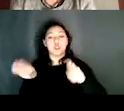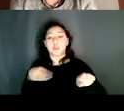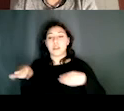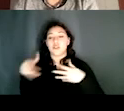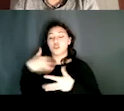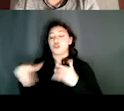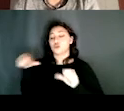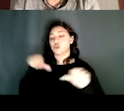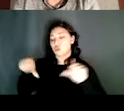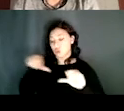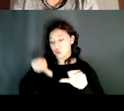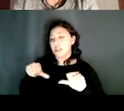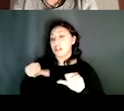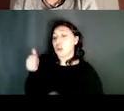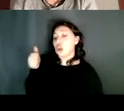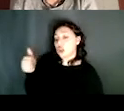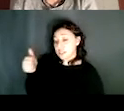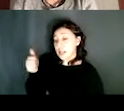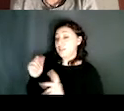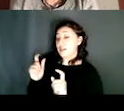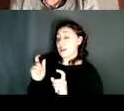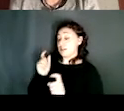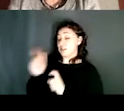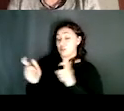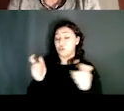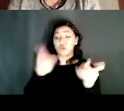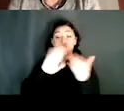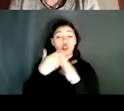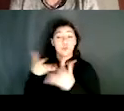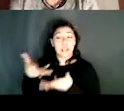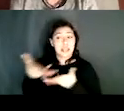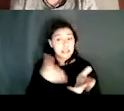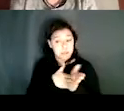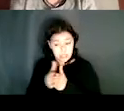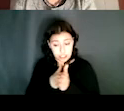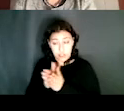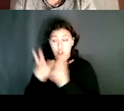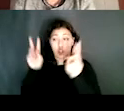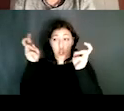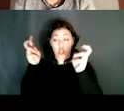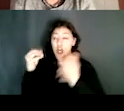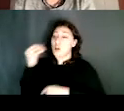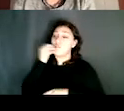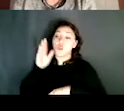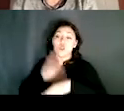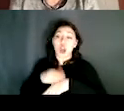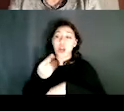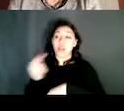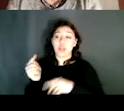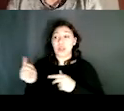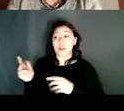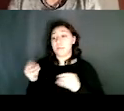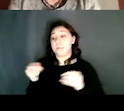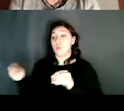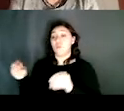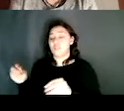initiatives, such as Food on the Move, a mobile produce market designed to make healthy food accessible and affordable, as